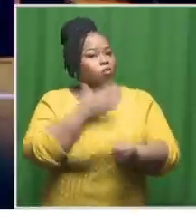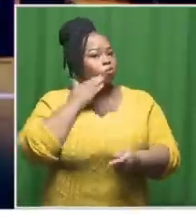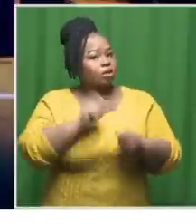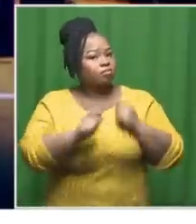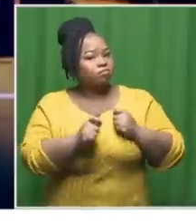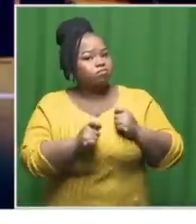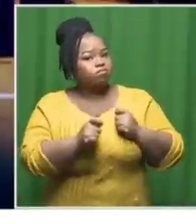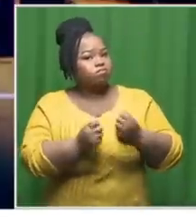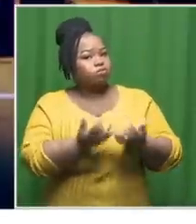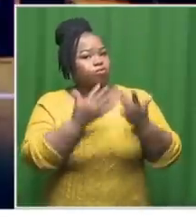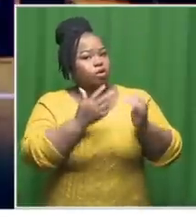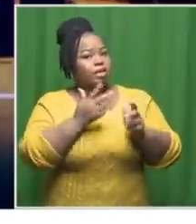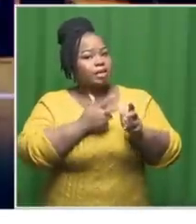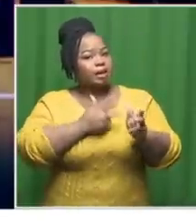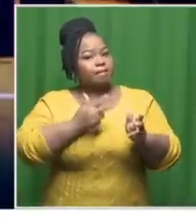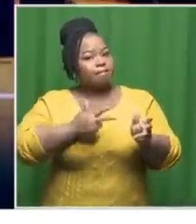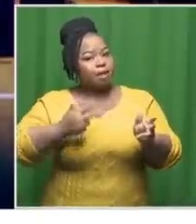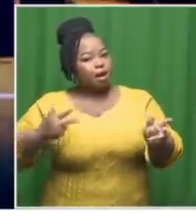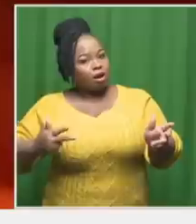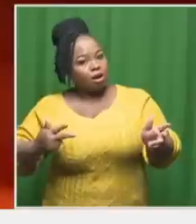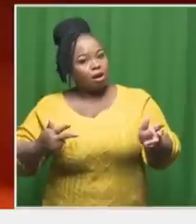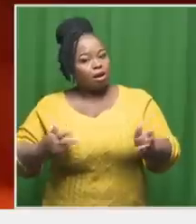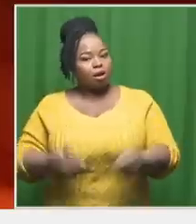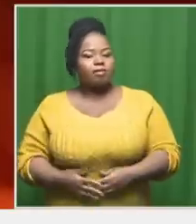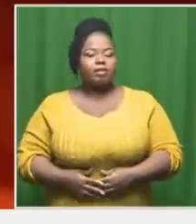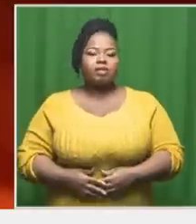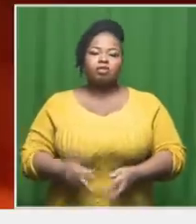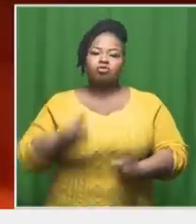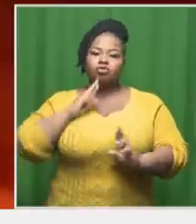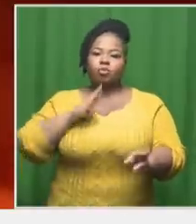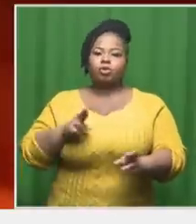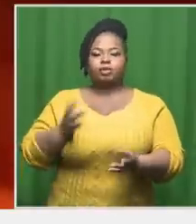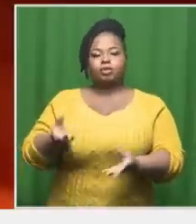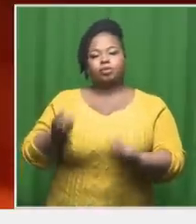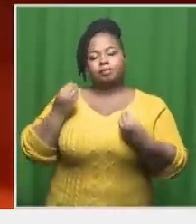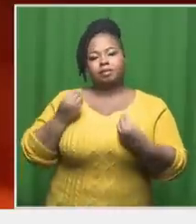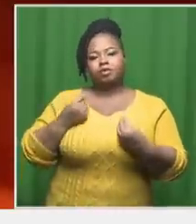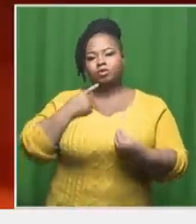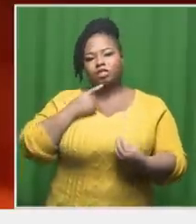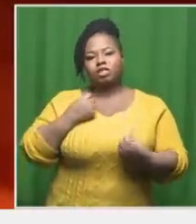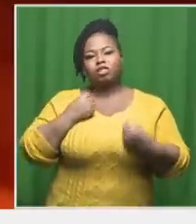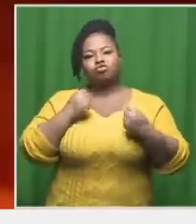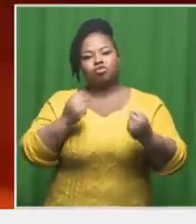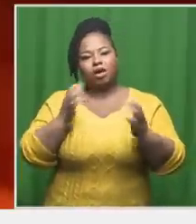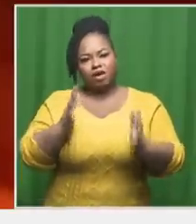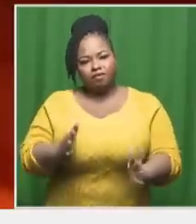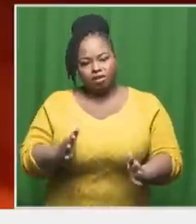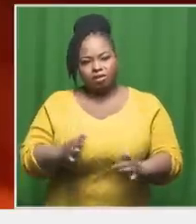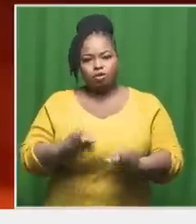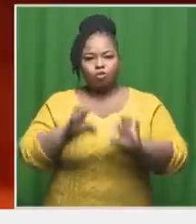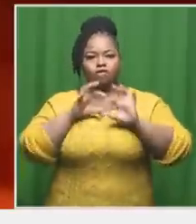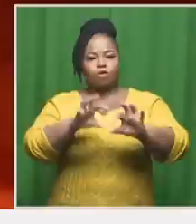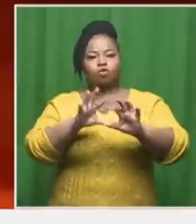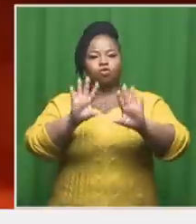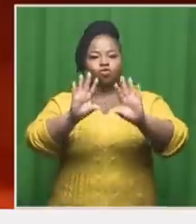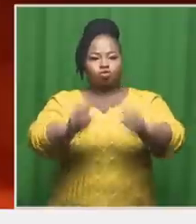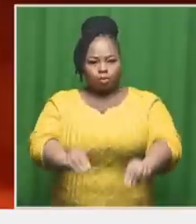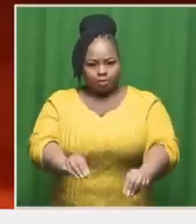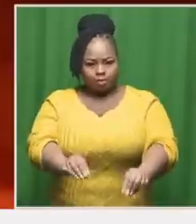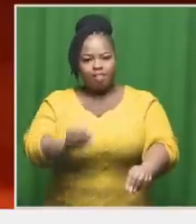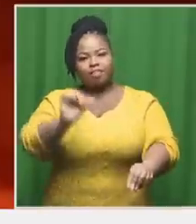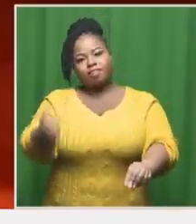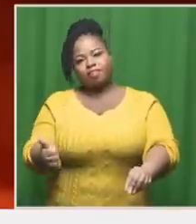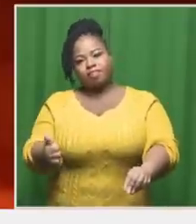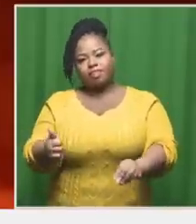torched? The reports that we received was that the drivers were forced to stop the vehicles, which were then set alight